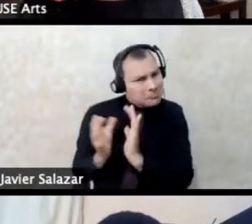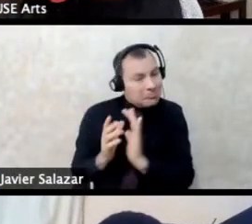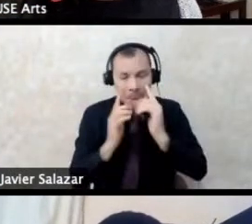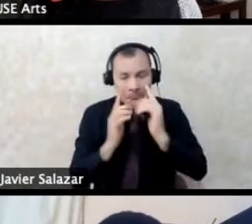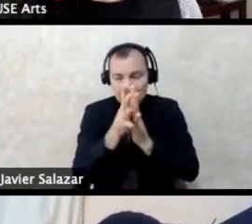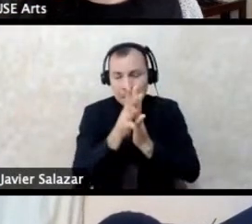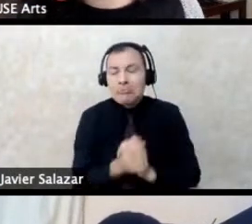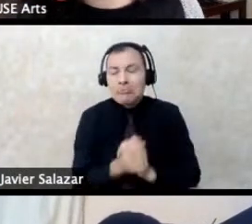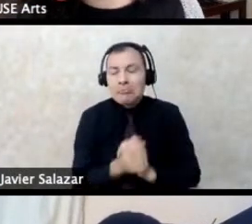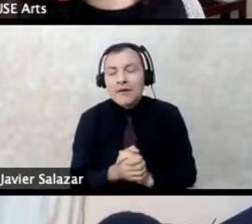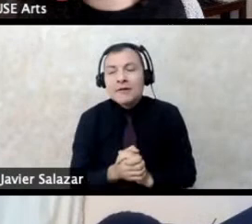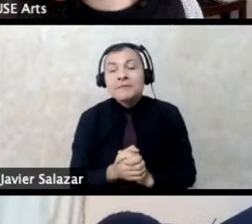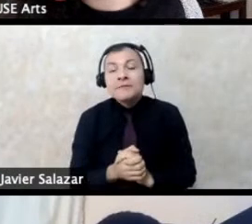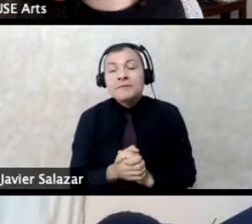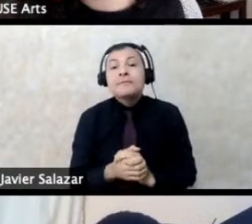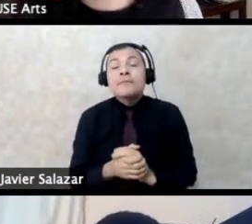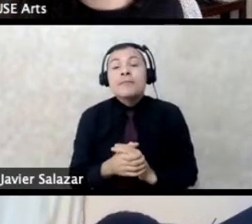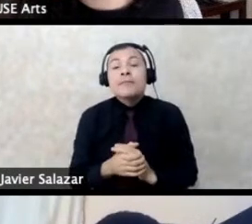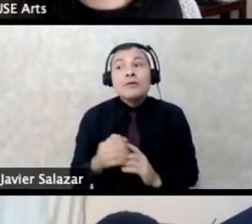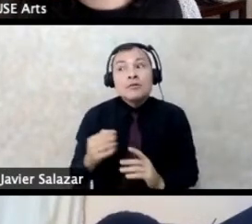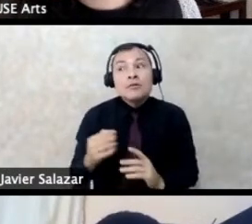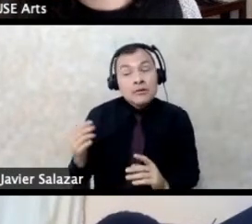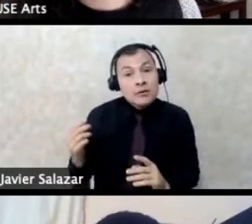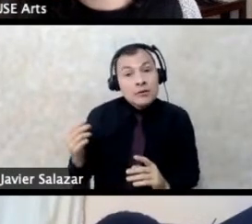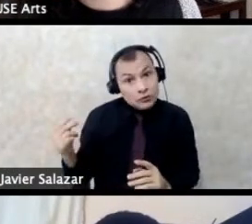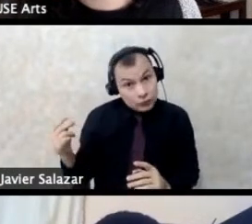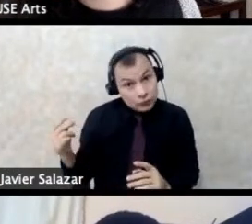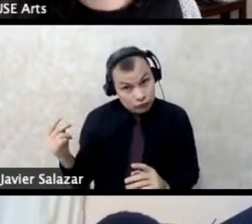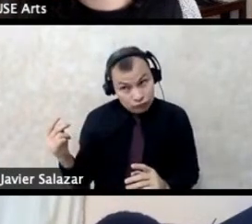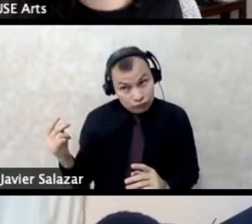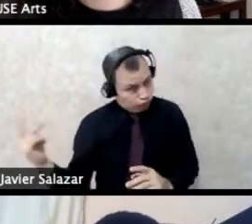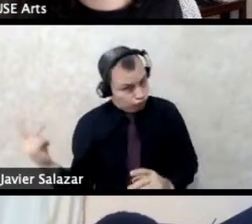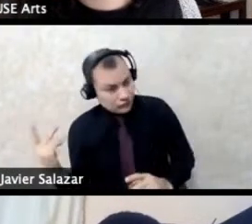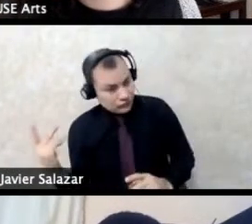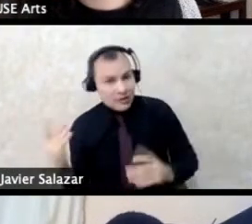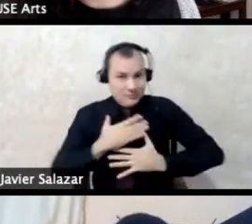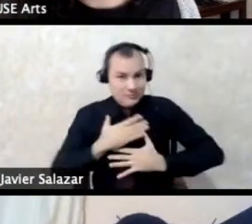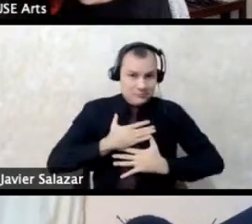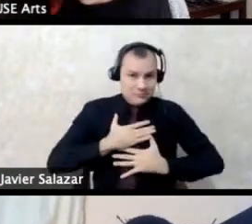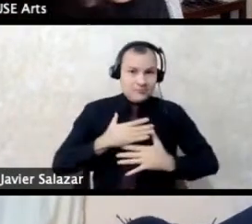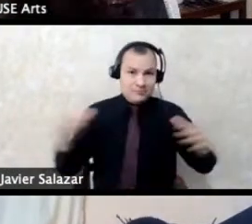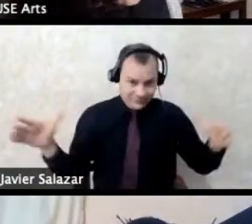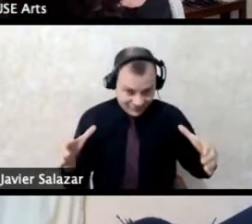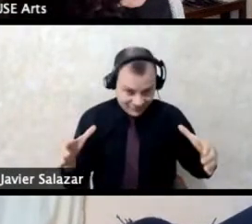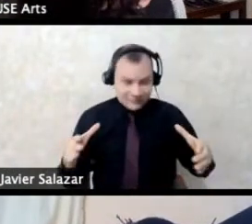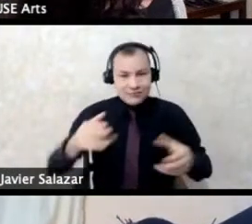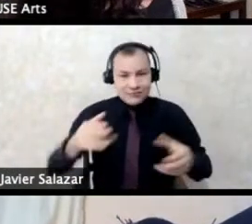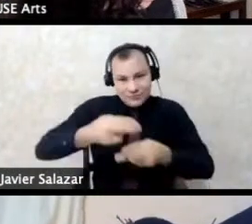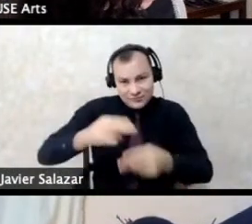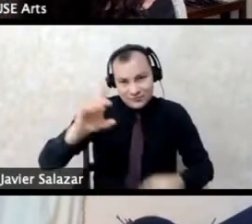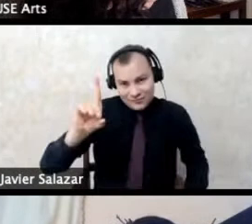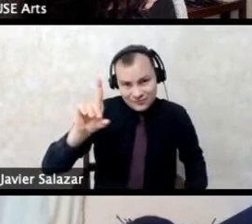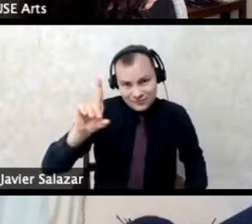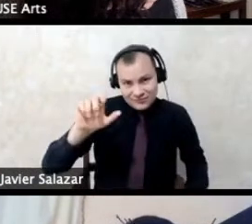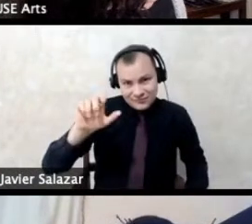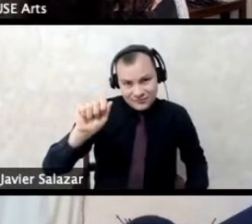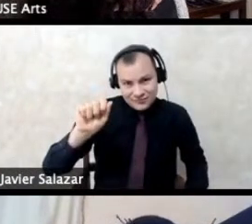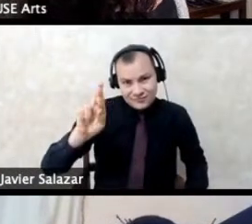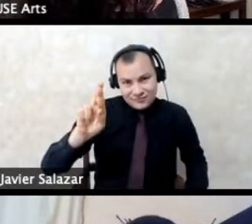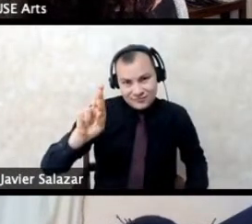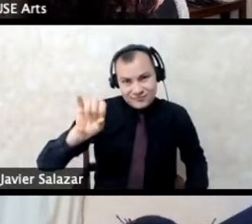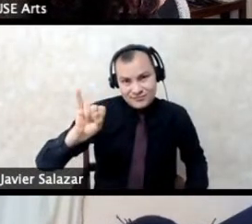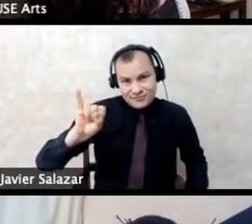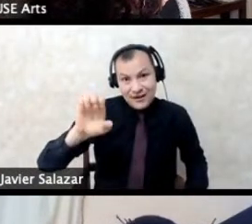El territorio de Calima del Darién, que es el nombre del municipio, que obedece a que su casco urbano se llama